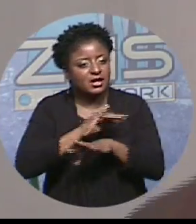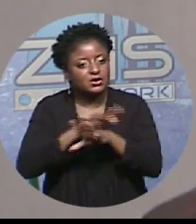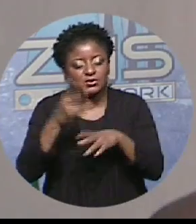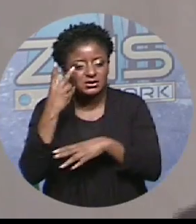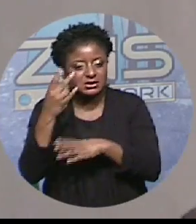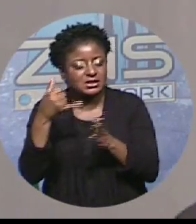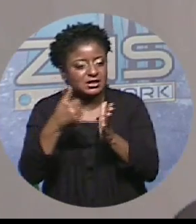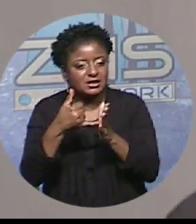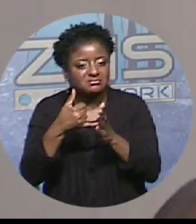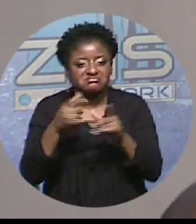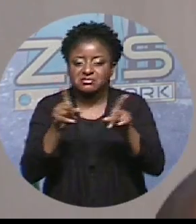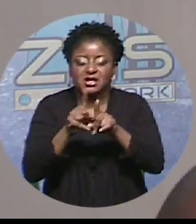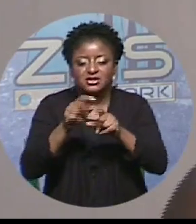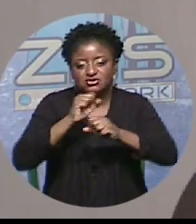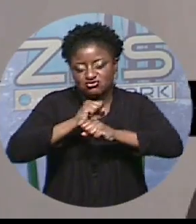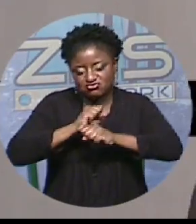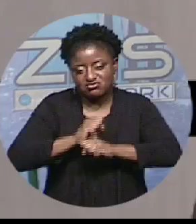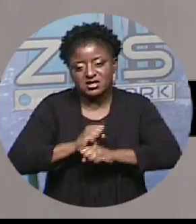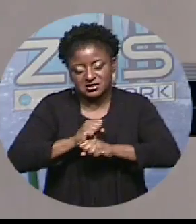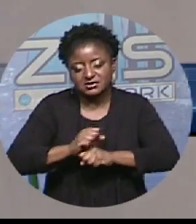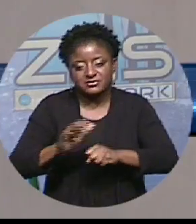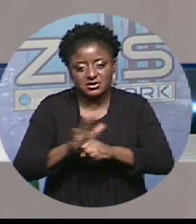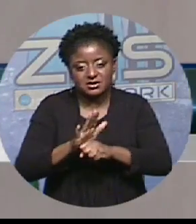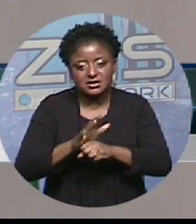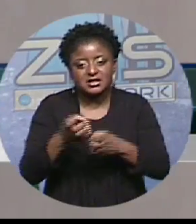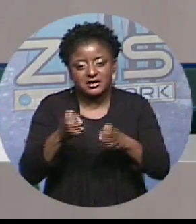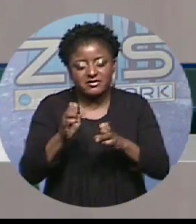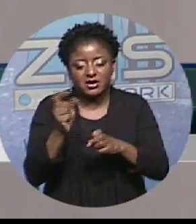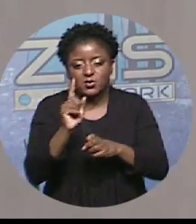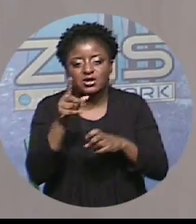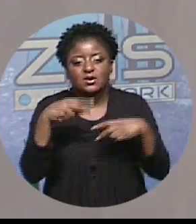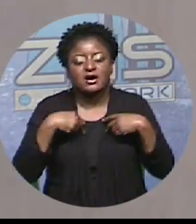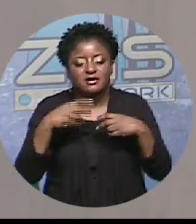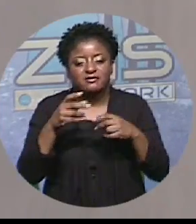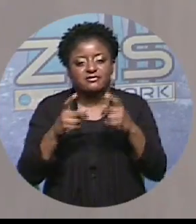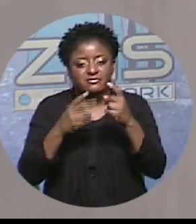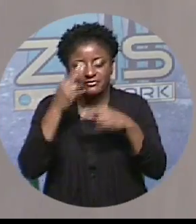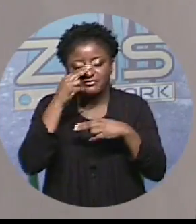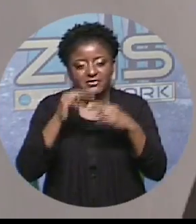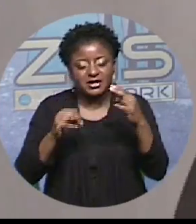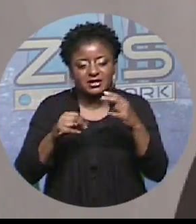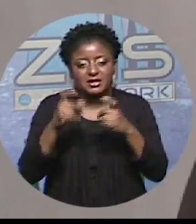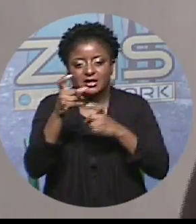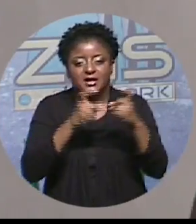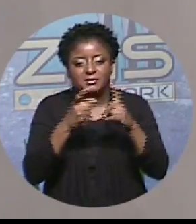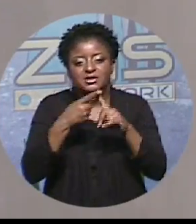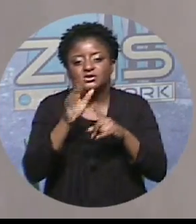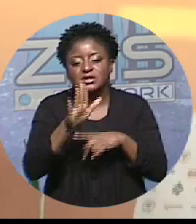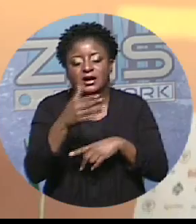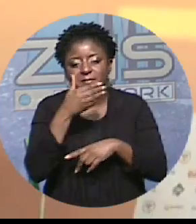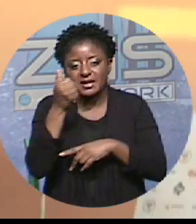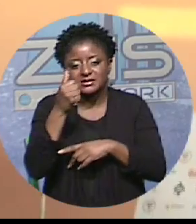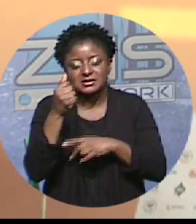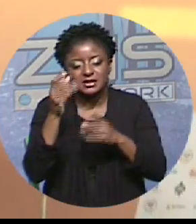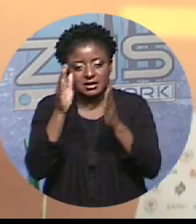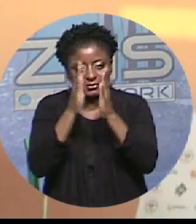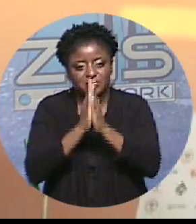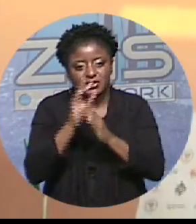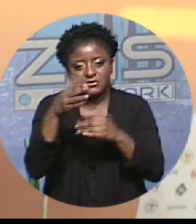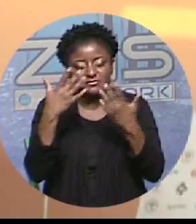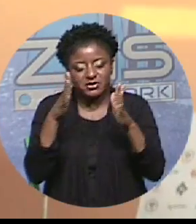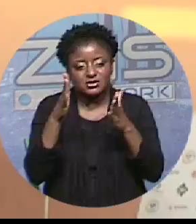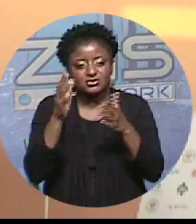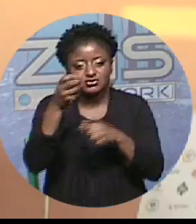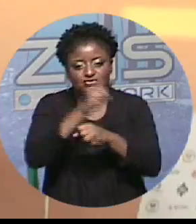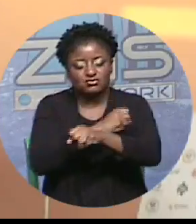a stressful event. I just see it as an event where you got fun, compete to your best ability, and pray to God that you finish strong. The large crowd at the